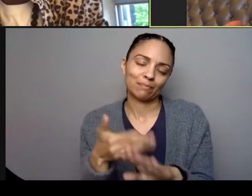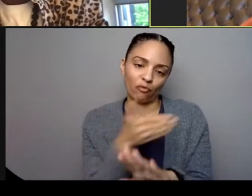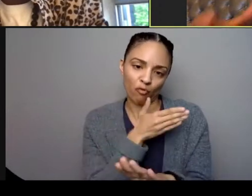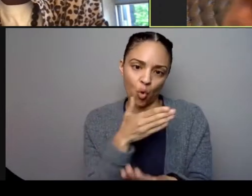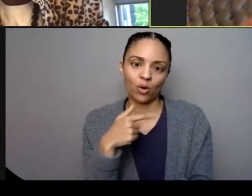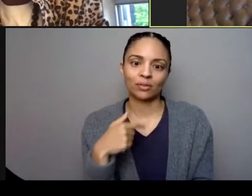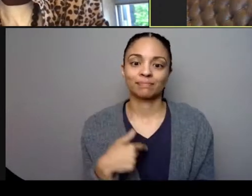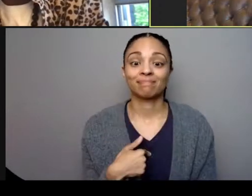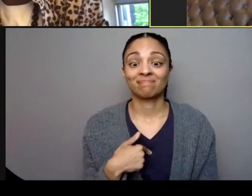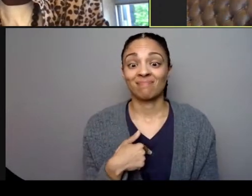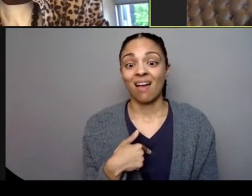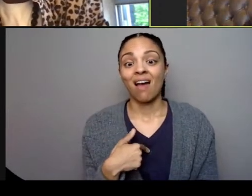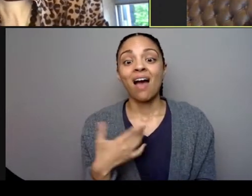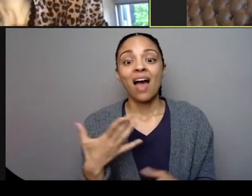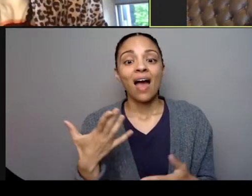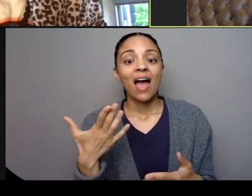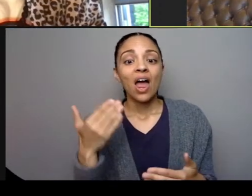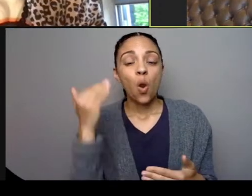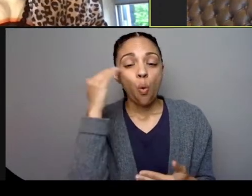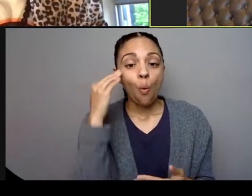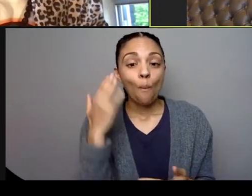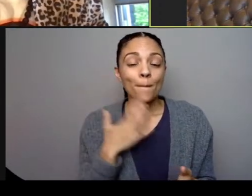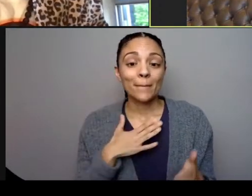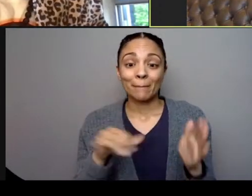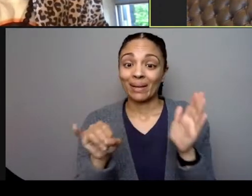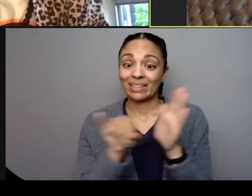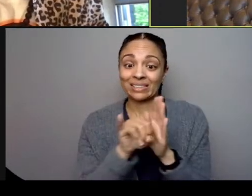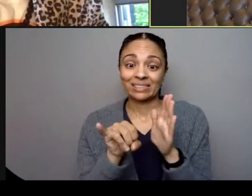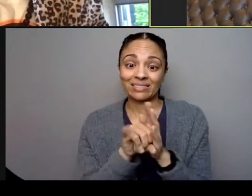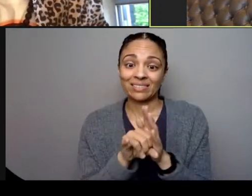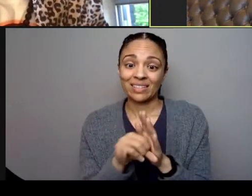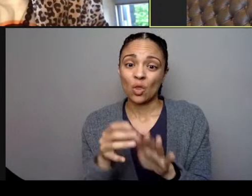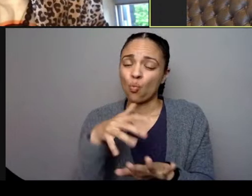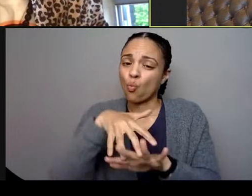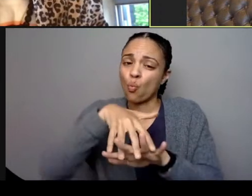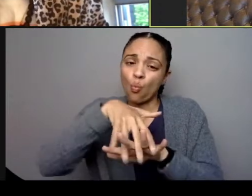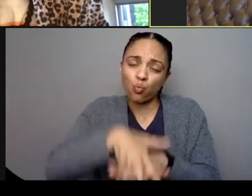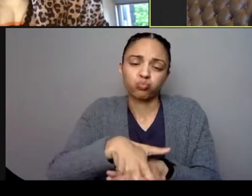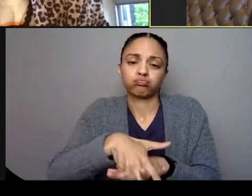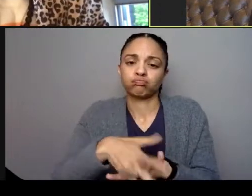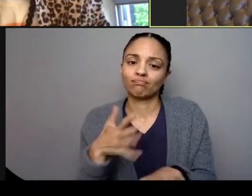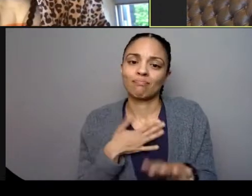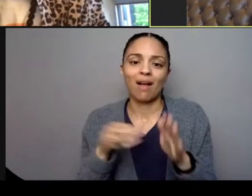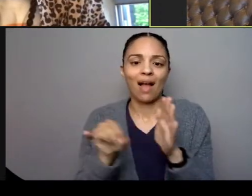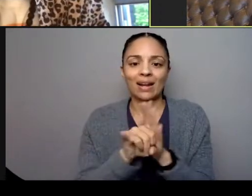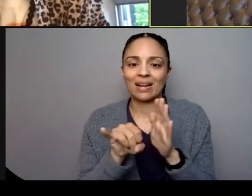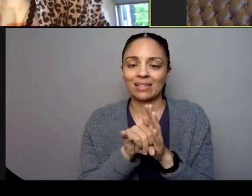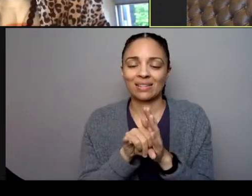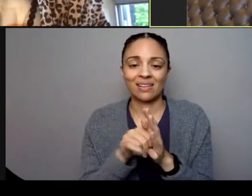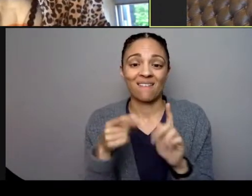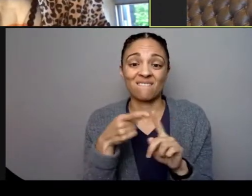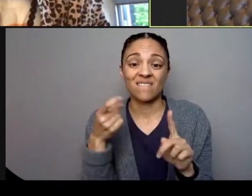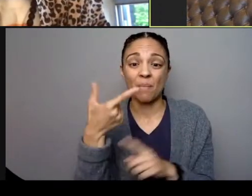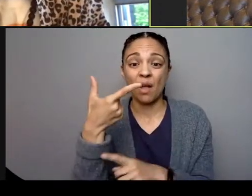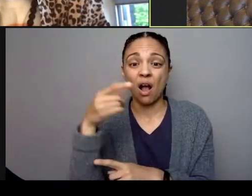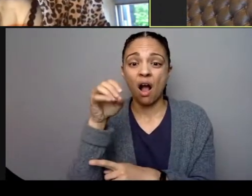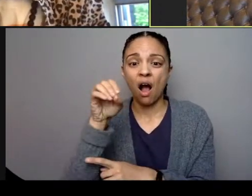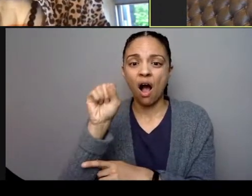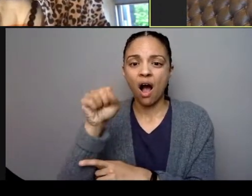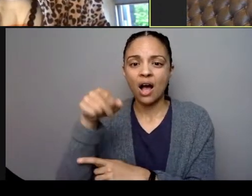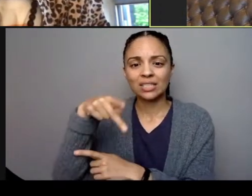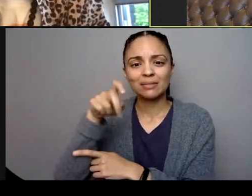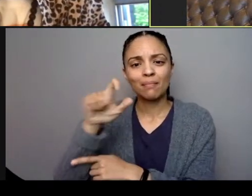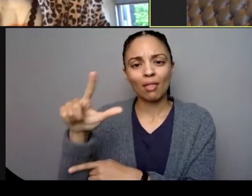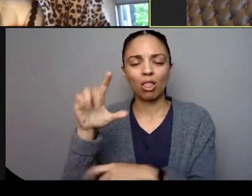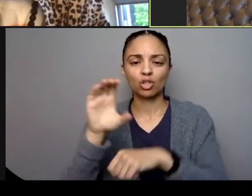that my identity, the root of it is based in the gospel church. That's where I was born and raised. That taught me, of course,